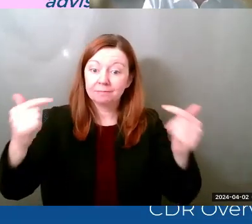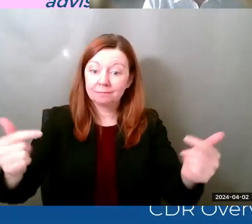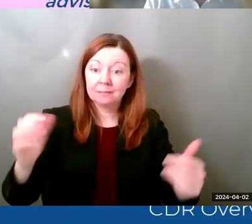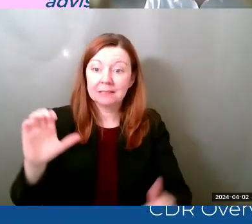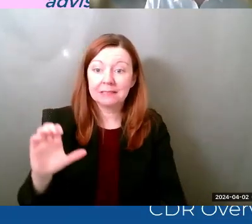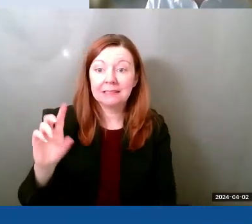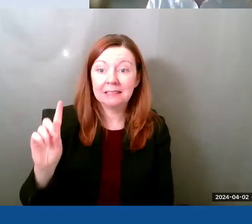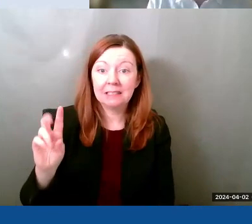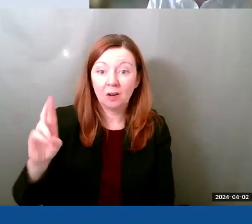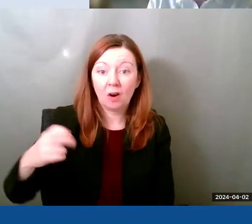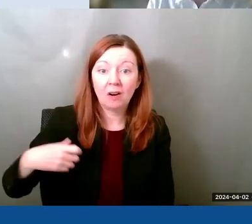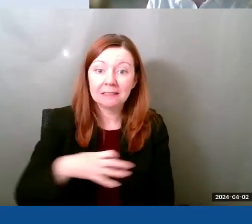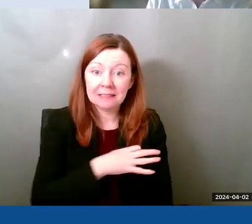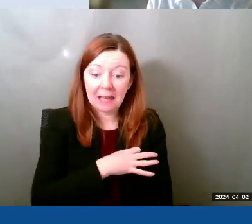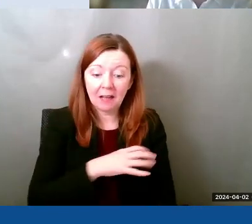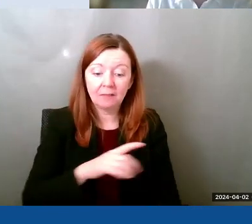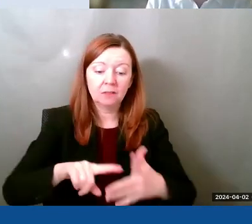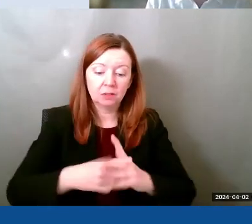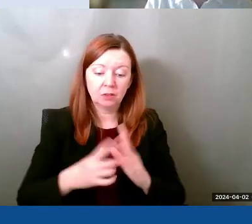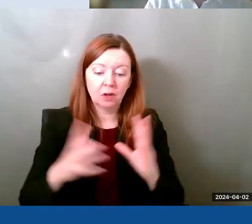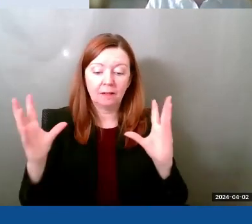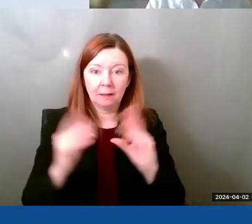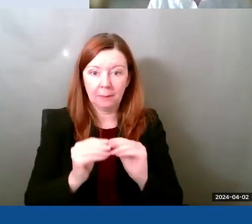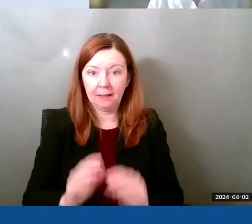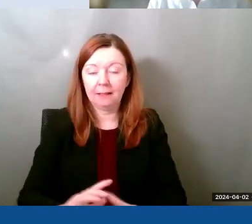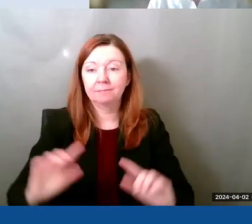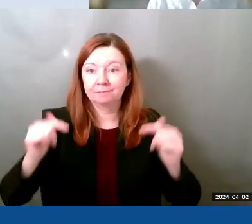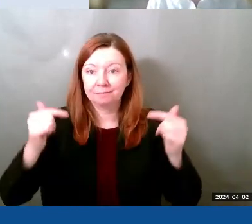CDR staff to start the meeting.